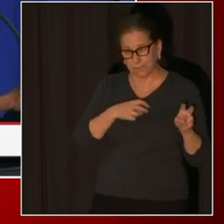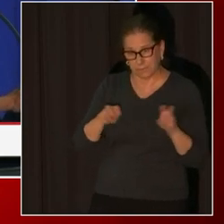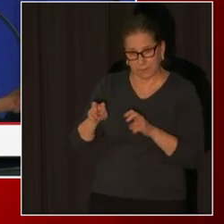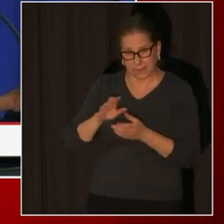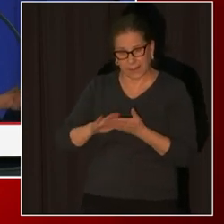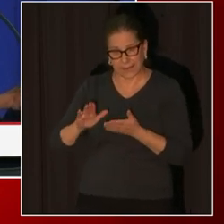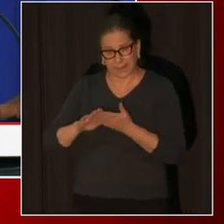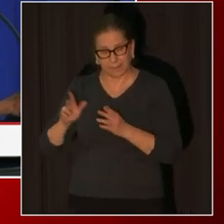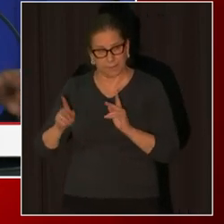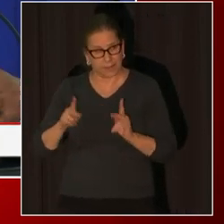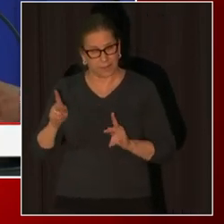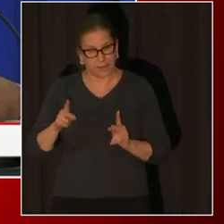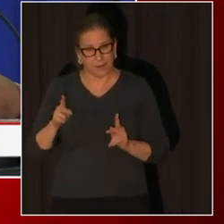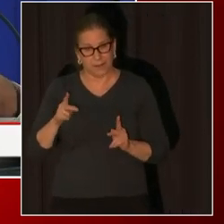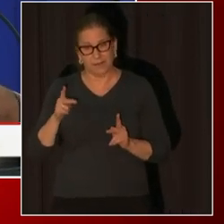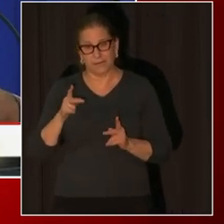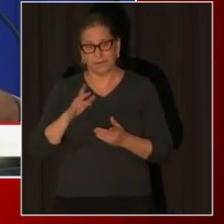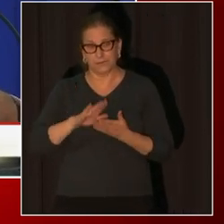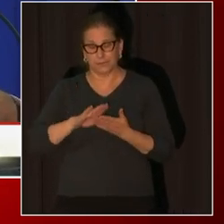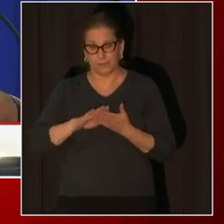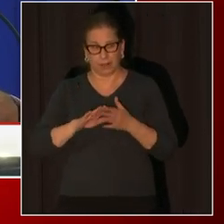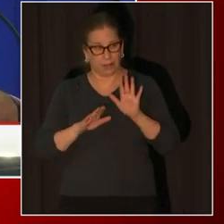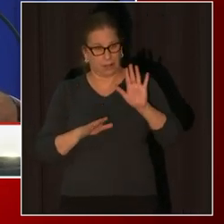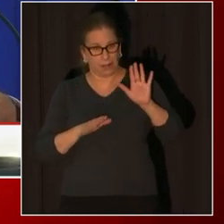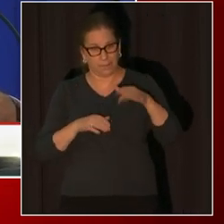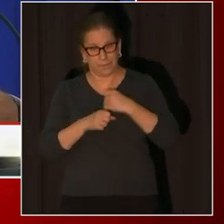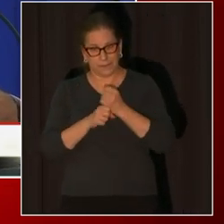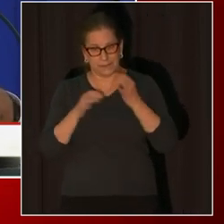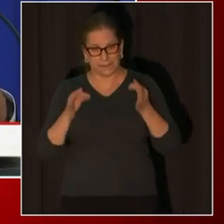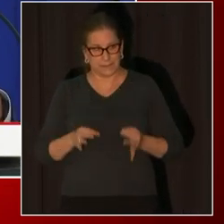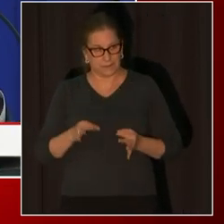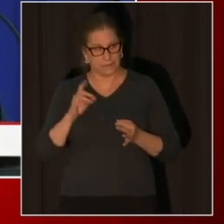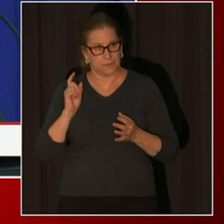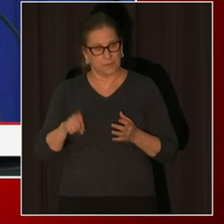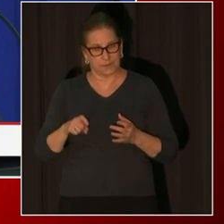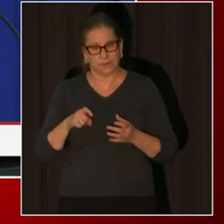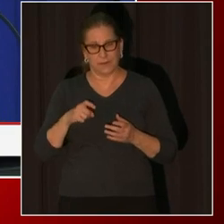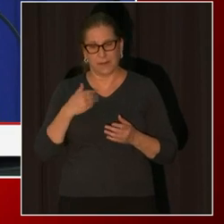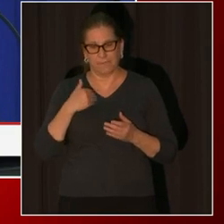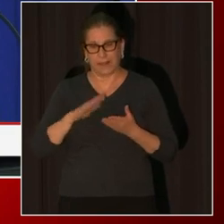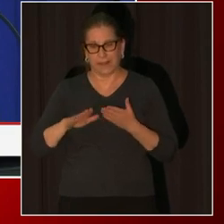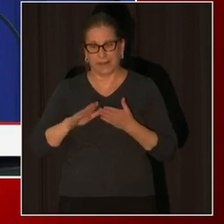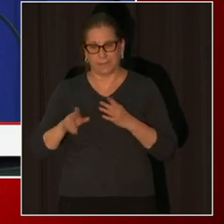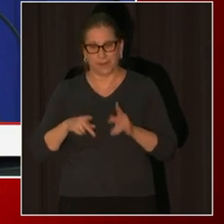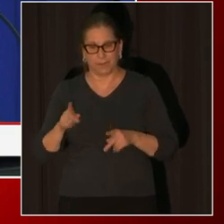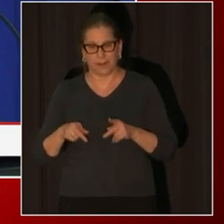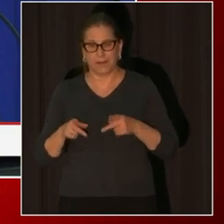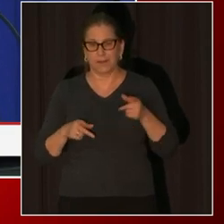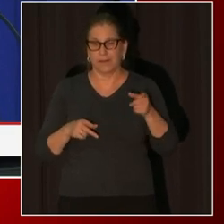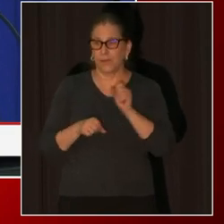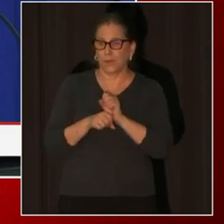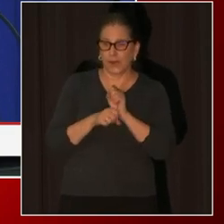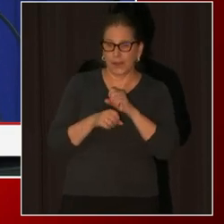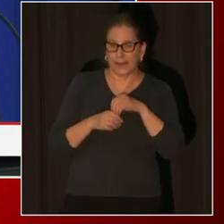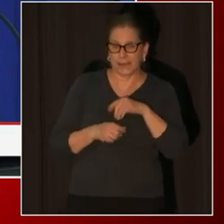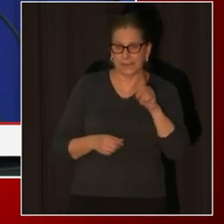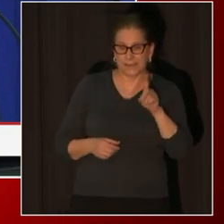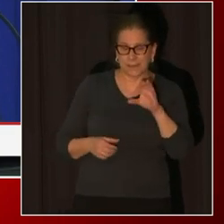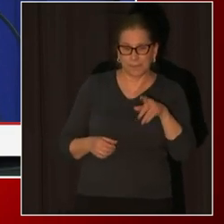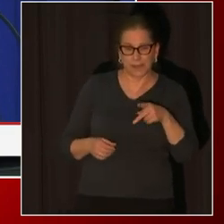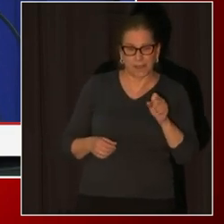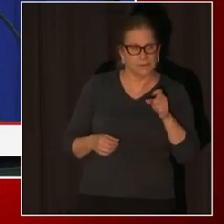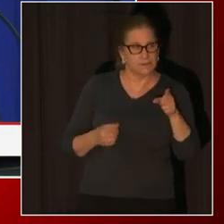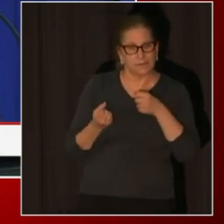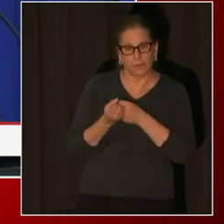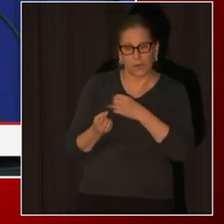that school leaders have. So there are employees in DCPS that are support staff related in the